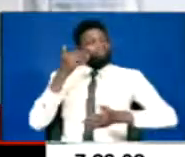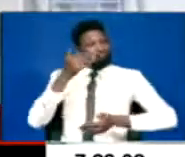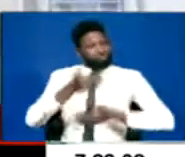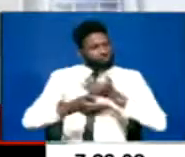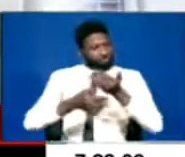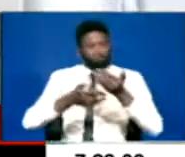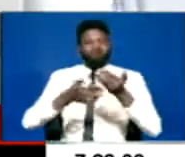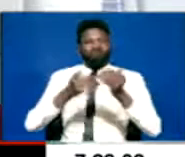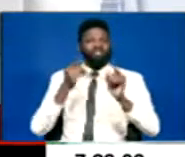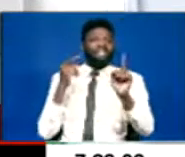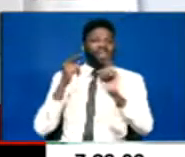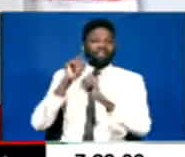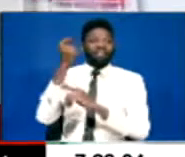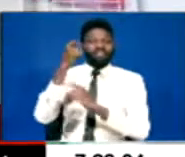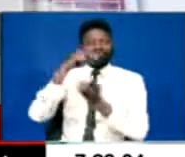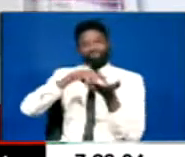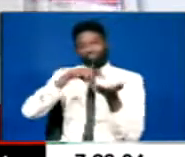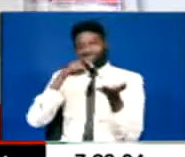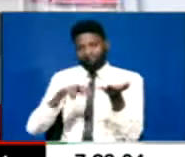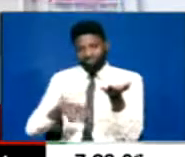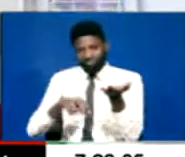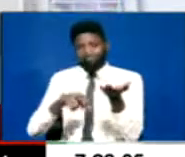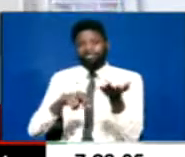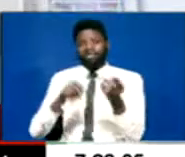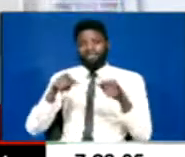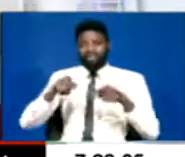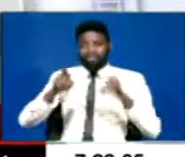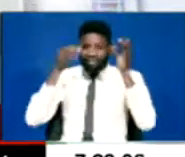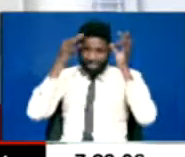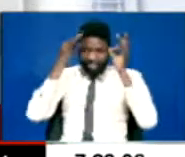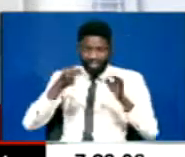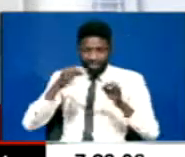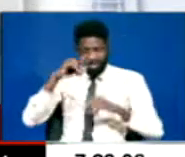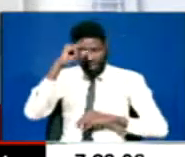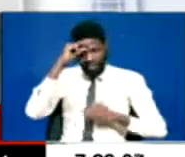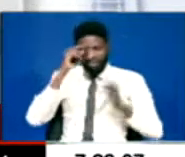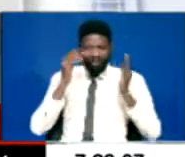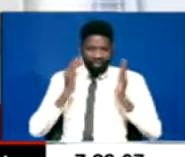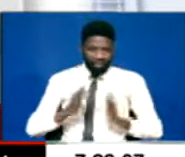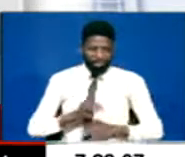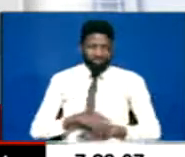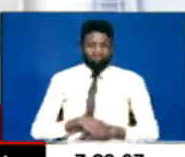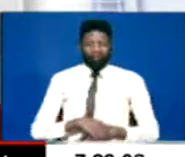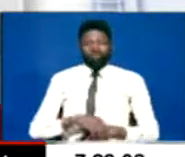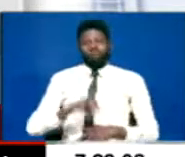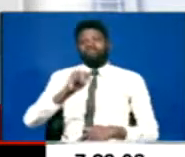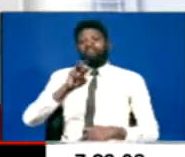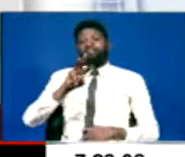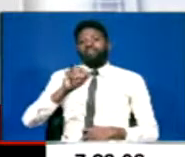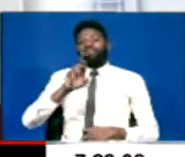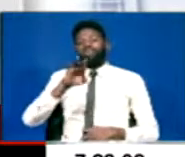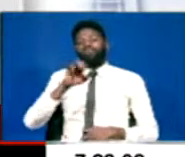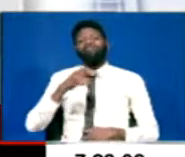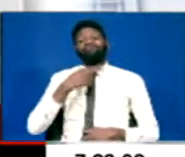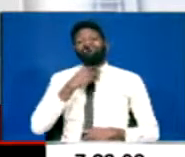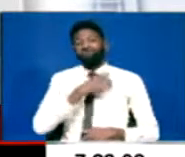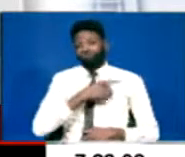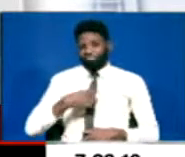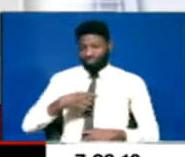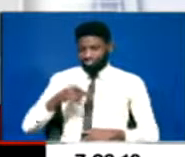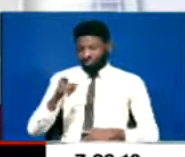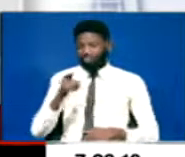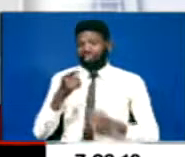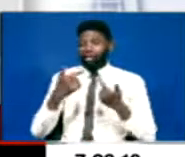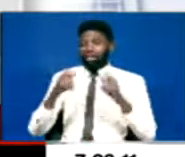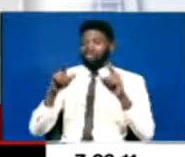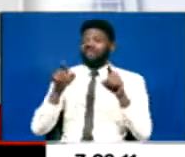of the presidential race and opted to run for the gubernatorial race. Mwaure got cleared to run for the governor of Lamu County in